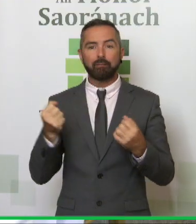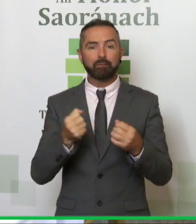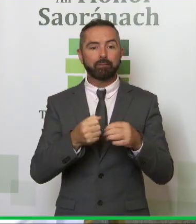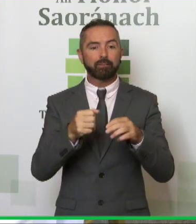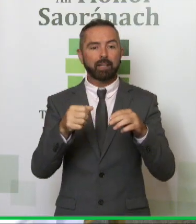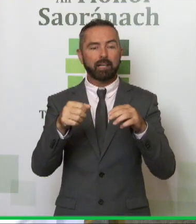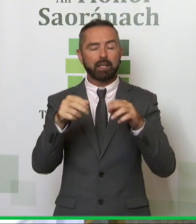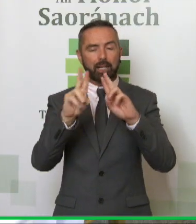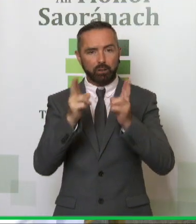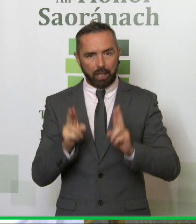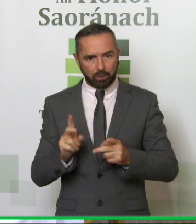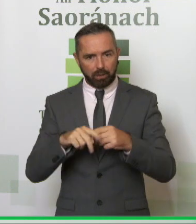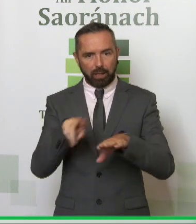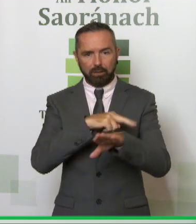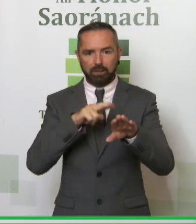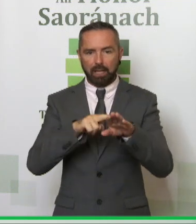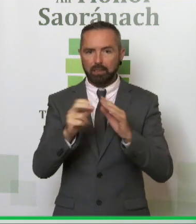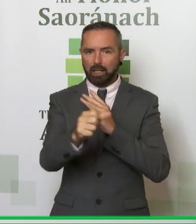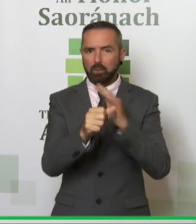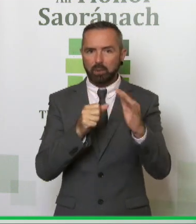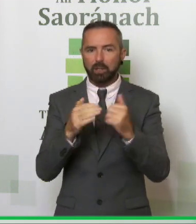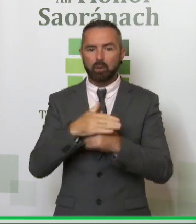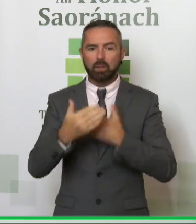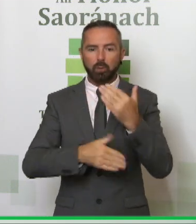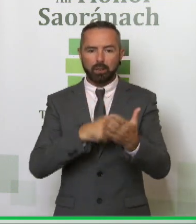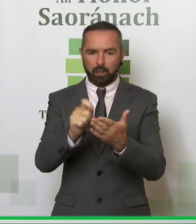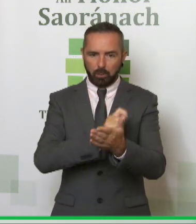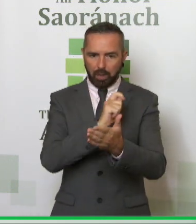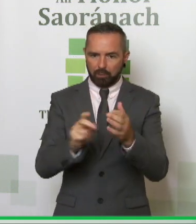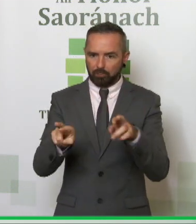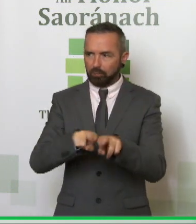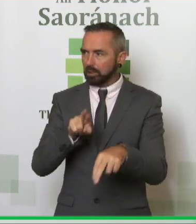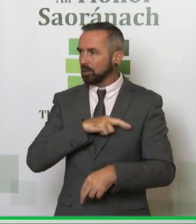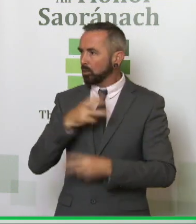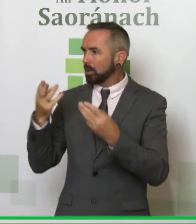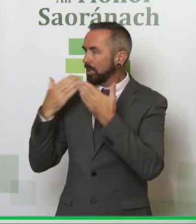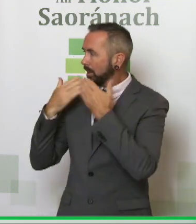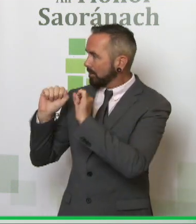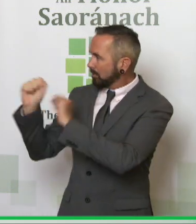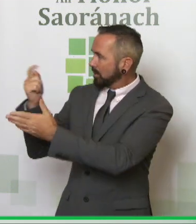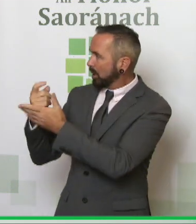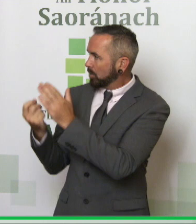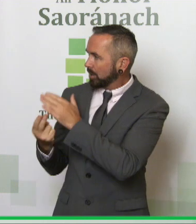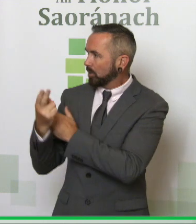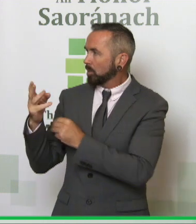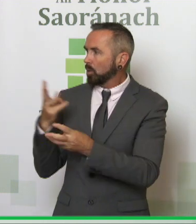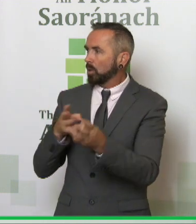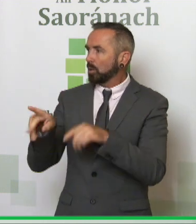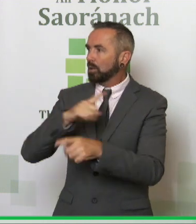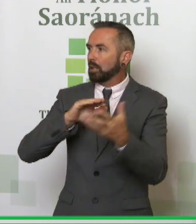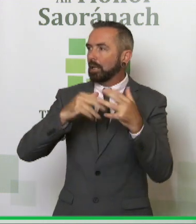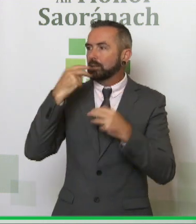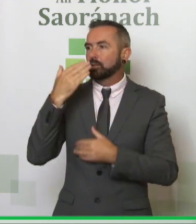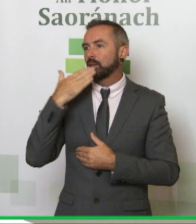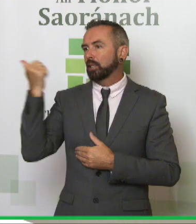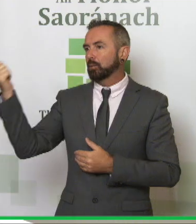national expertise in terms of process and balloting, and I really want to thank Kieran for his time throughout and working on stuff last night with us as well. So